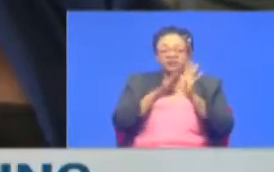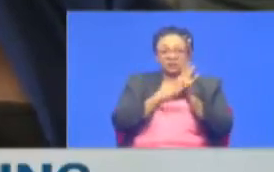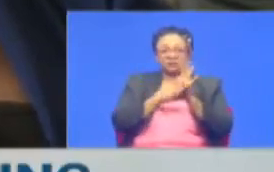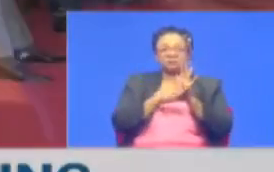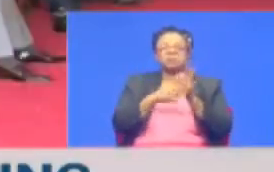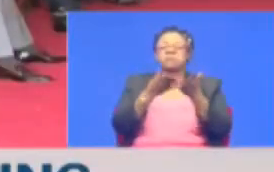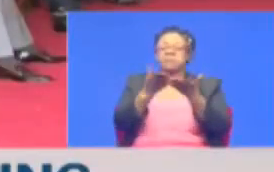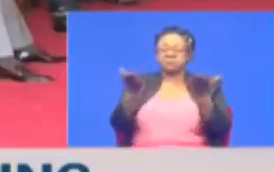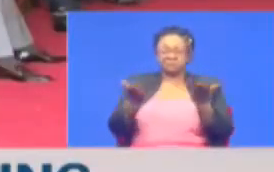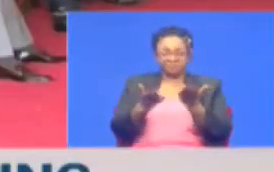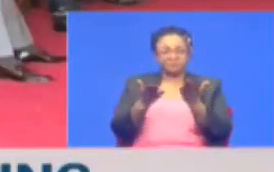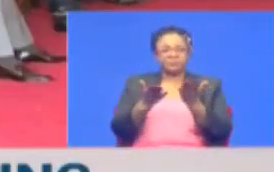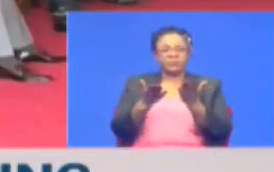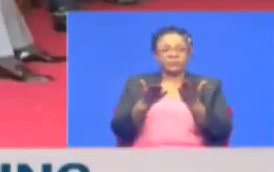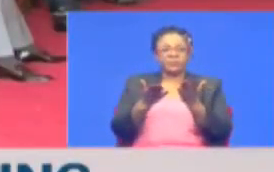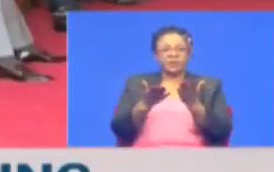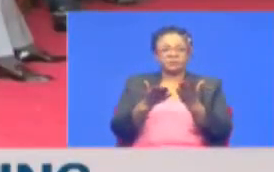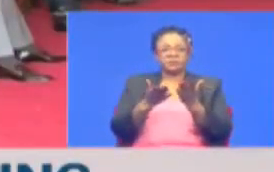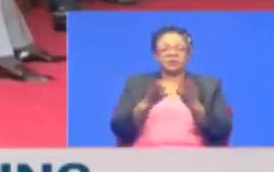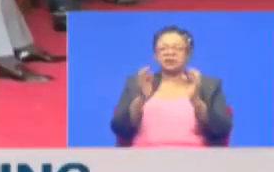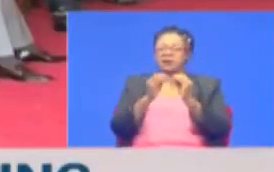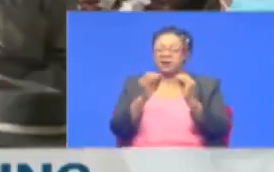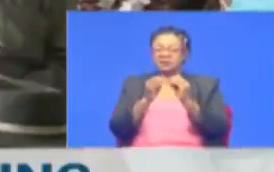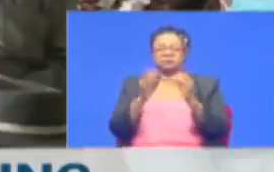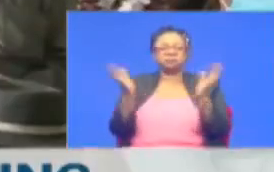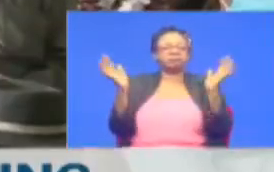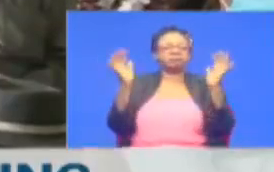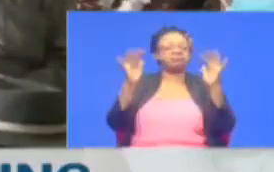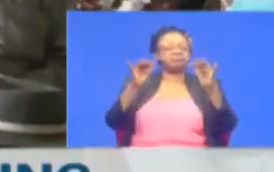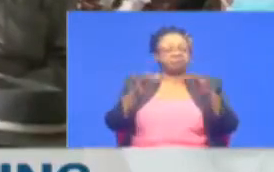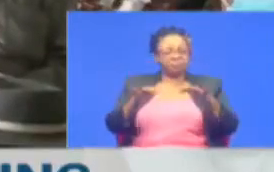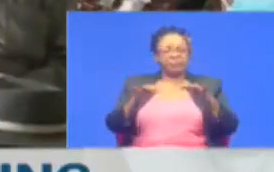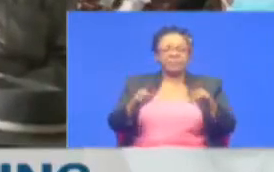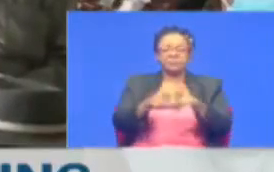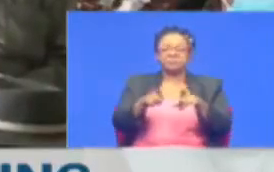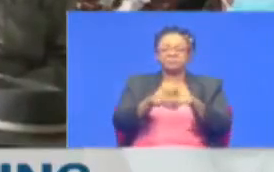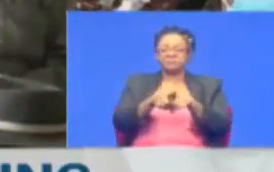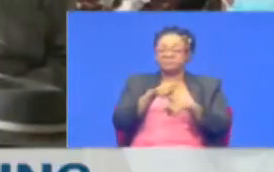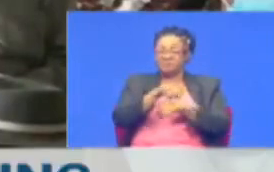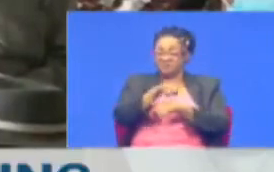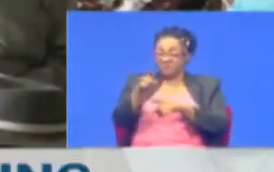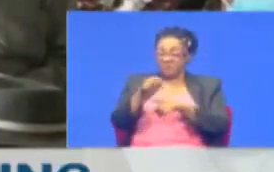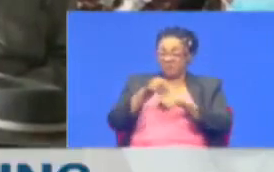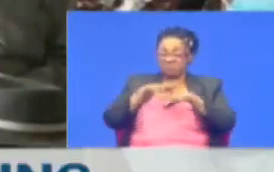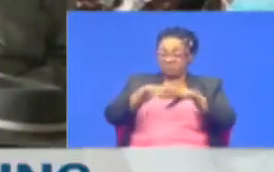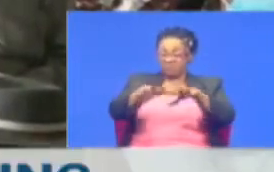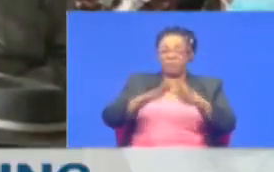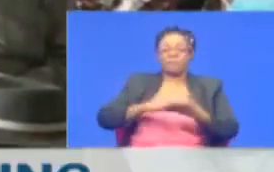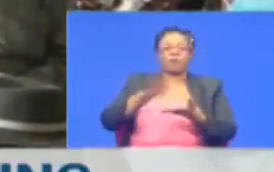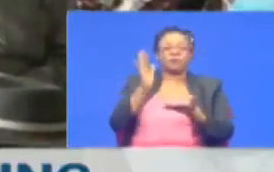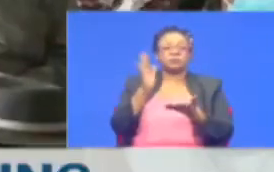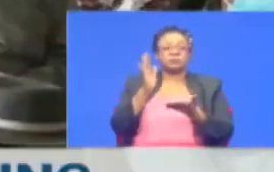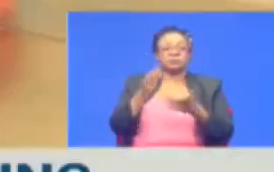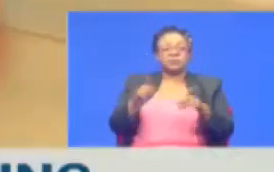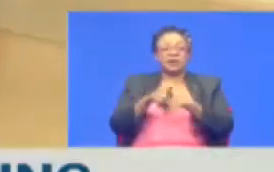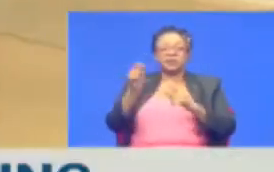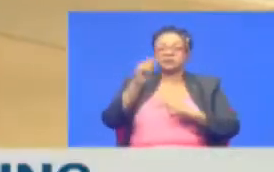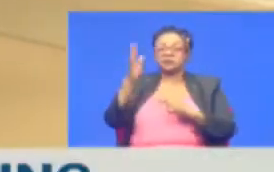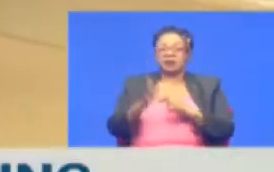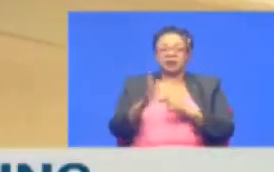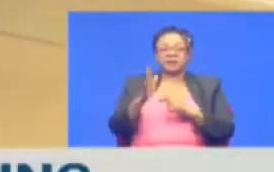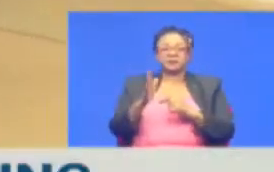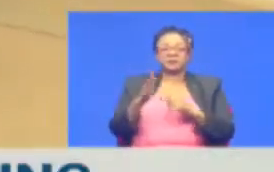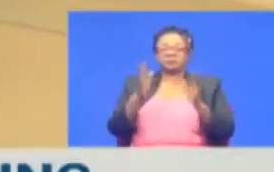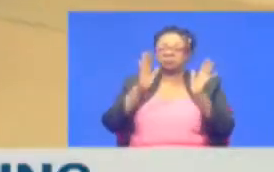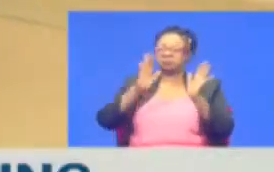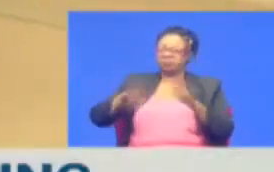all else. The rallies in which crowds gather may just as well be super-spreader events. And as Kenyans drop their guard,